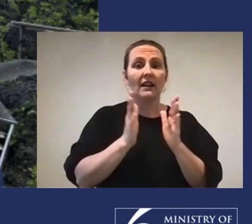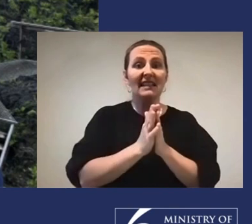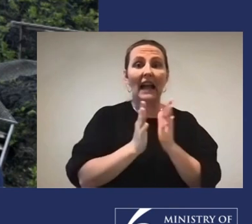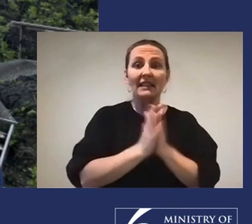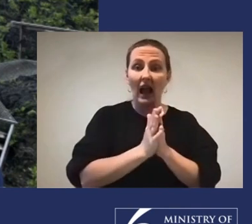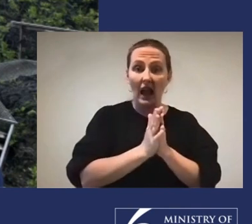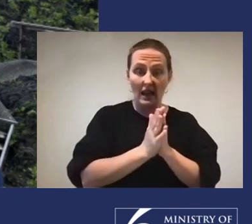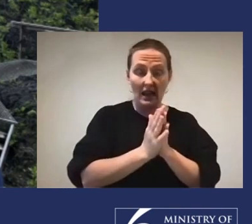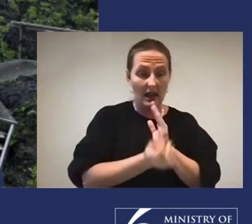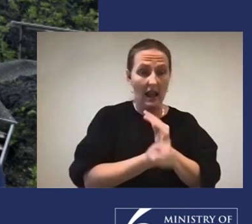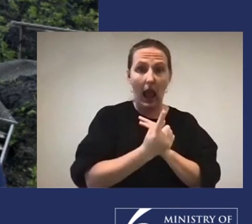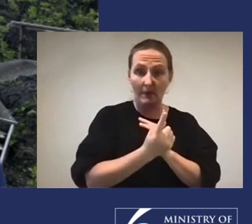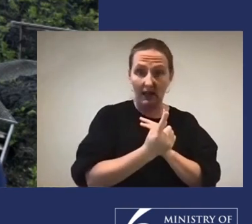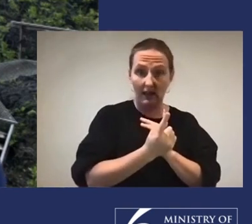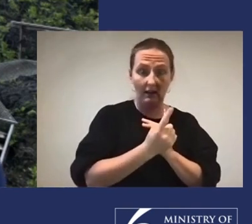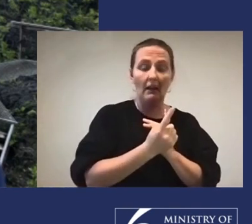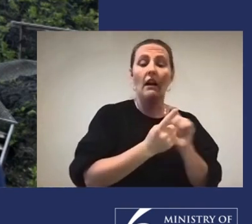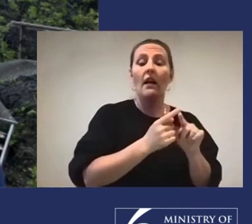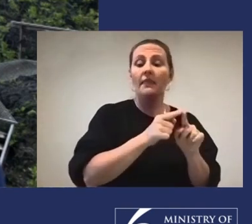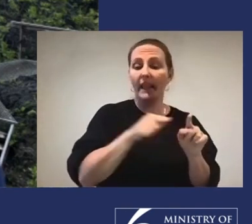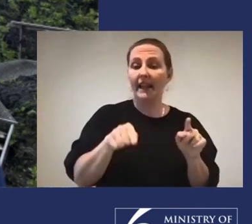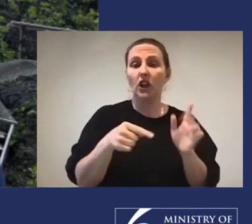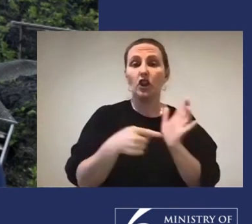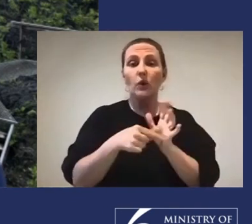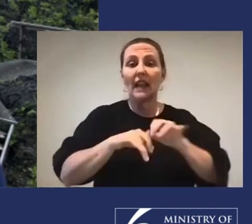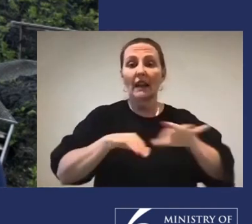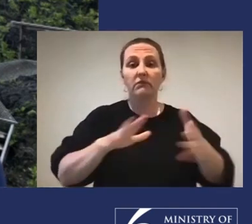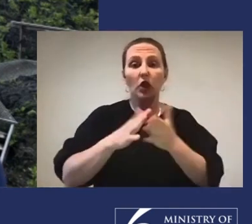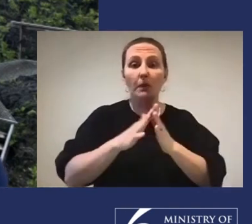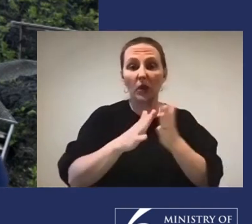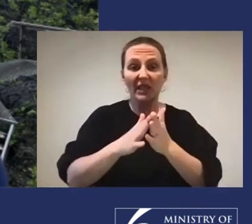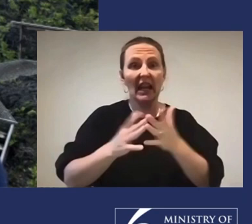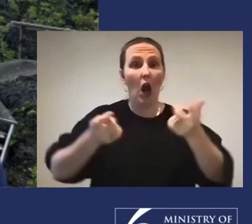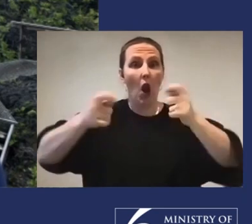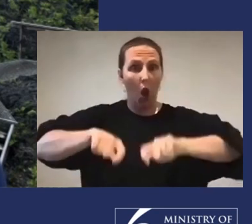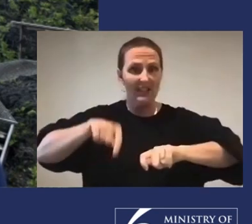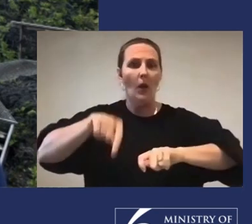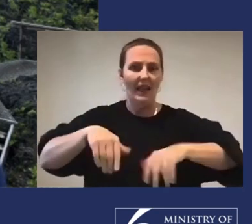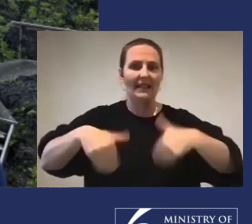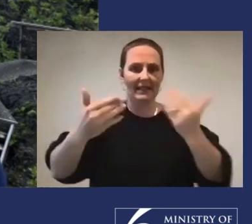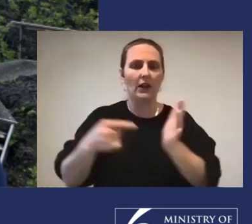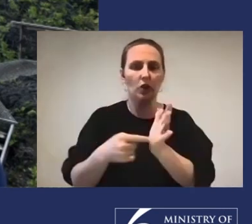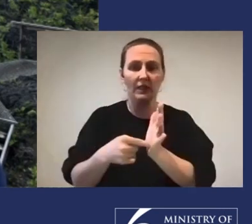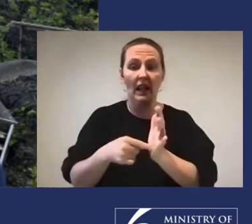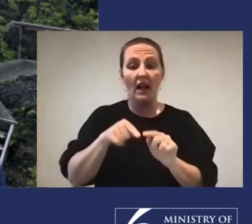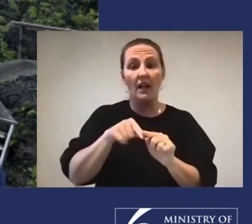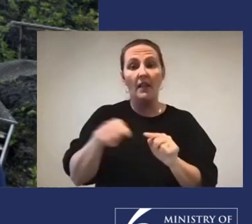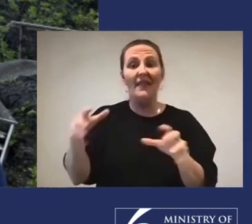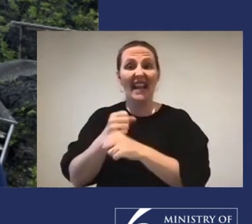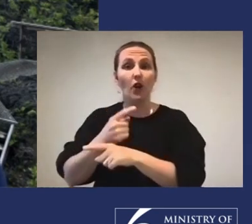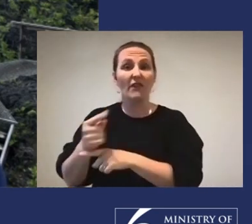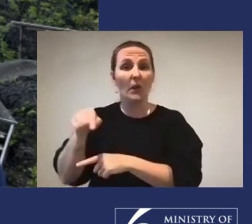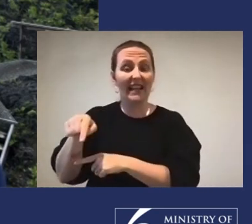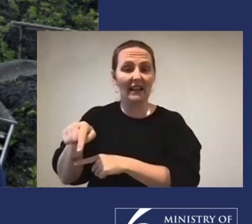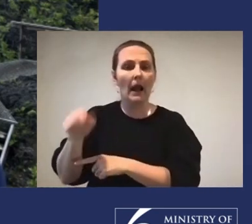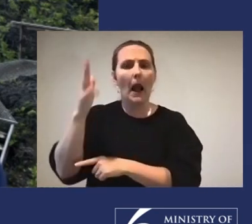into lockdown on that day. And so by the end of that week, the pregnant mums that were very unwell with COVID were